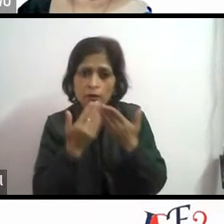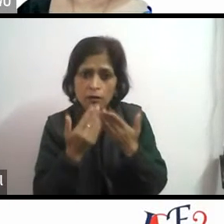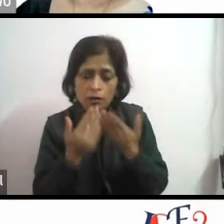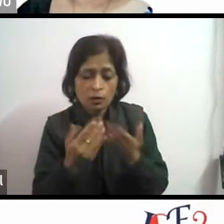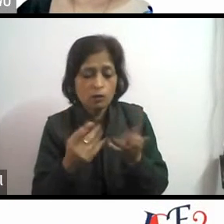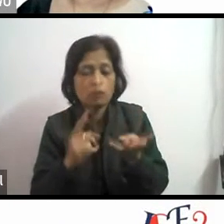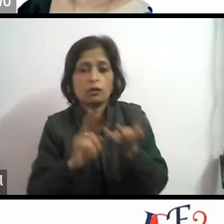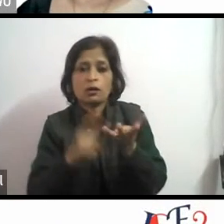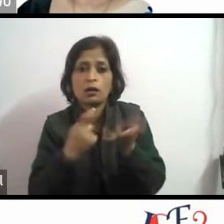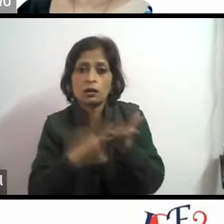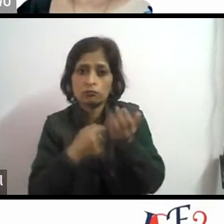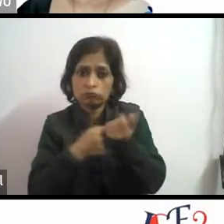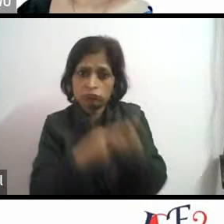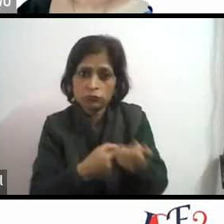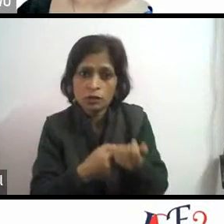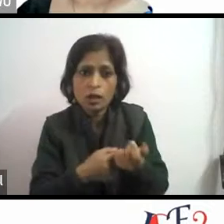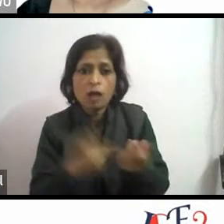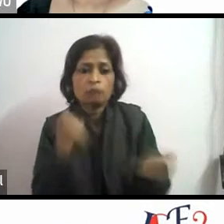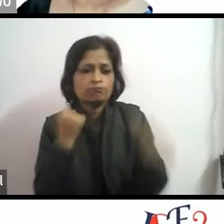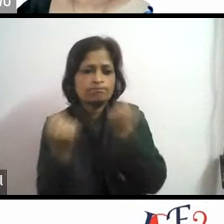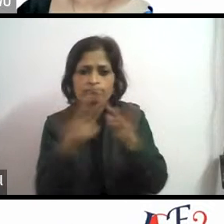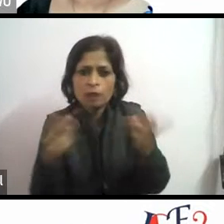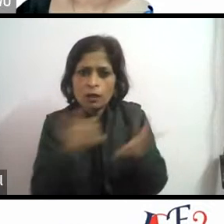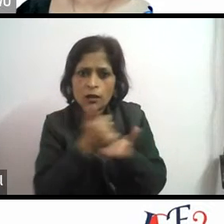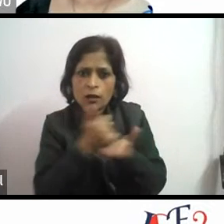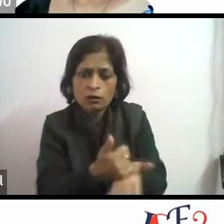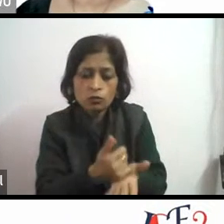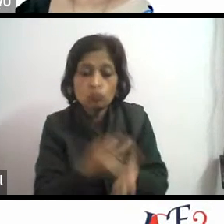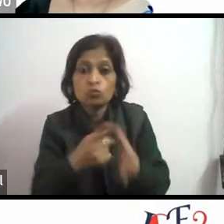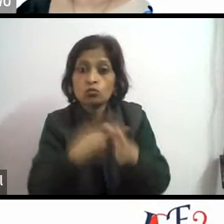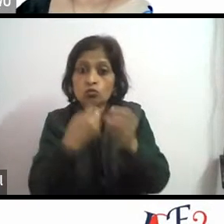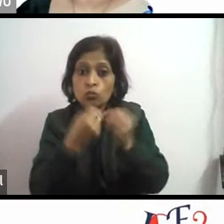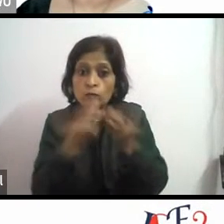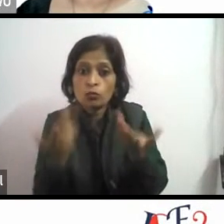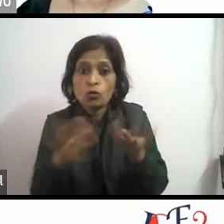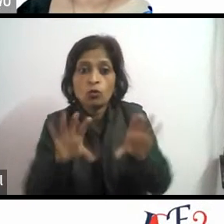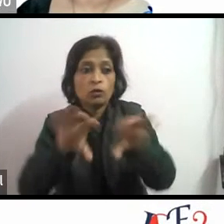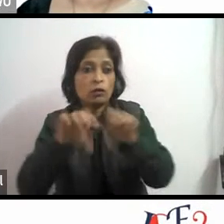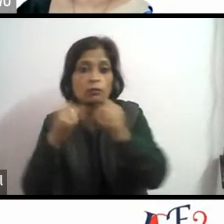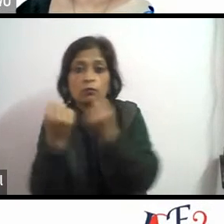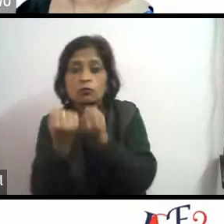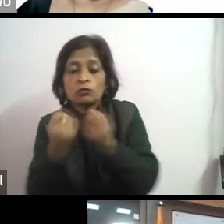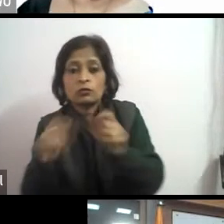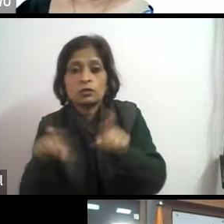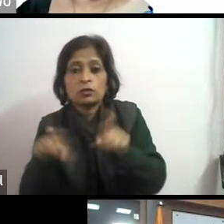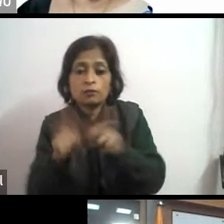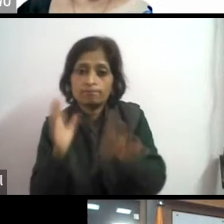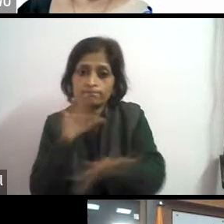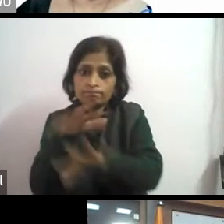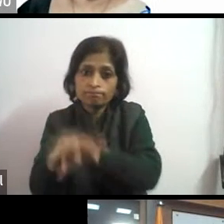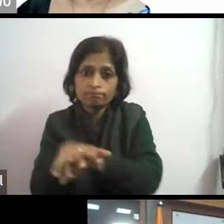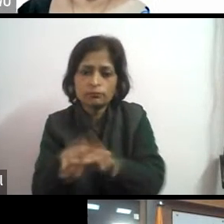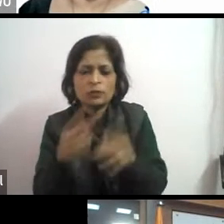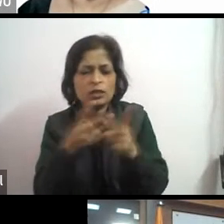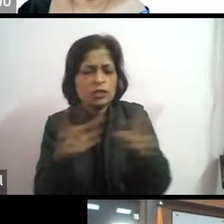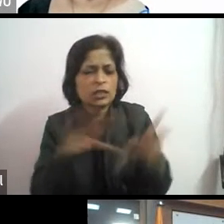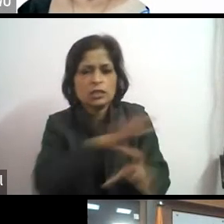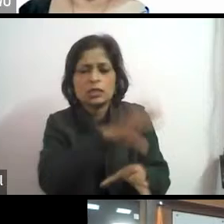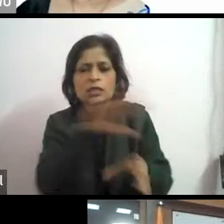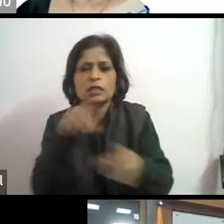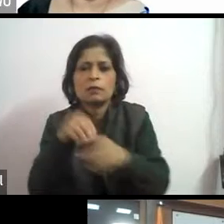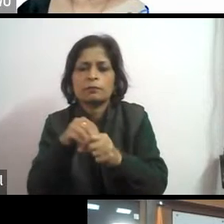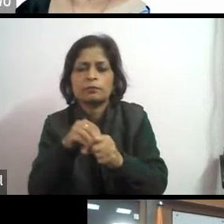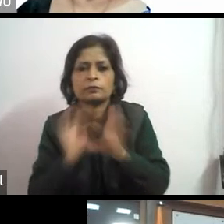rehabilitation, therapeutic services, employment, and community living for persons with disabilities in